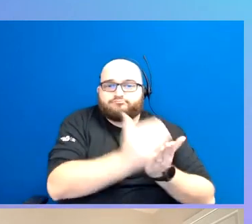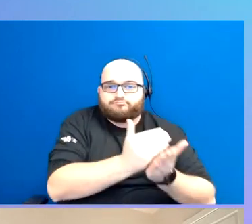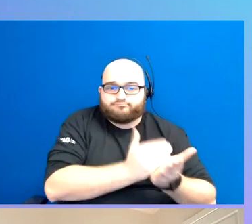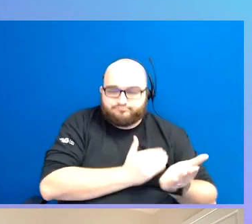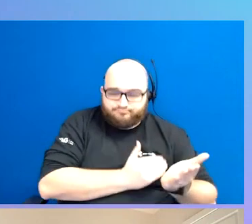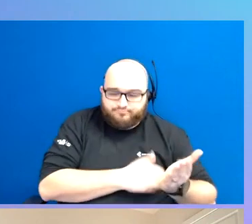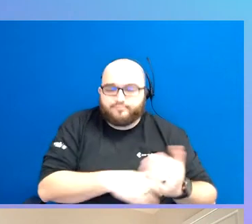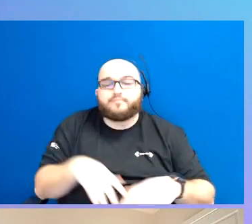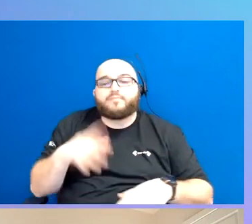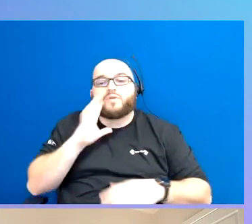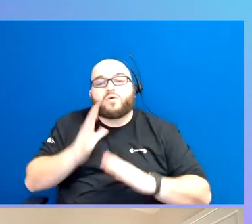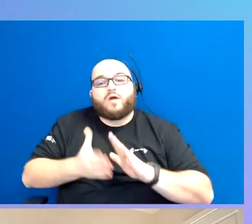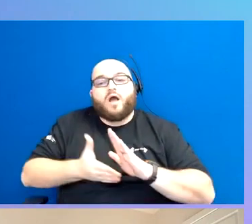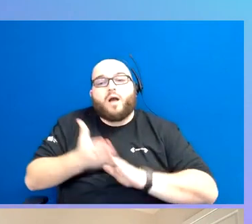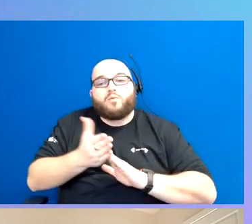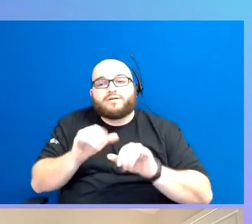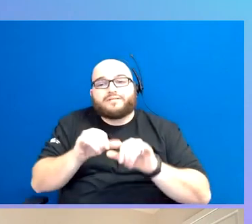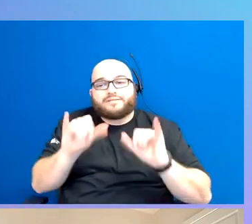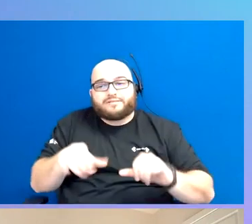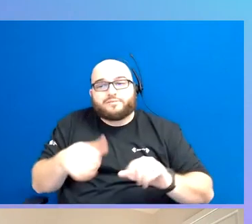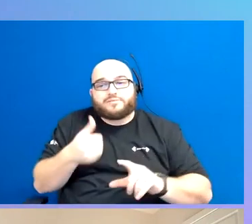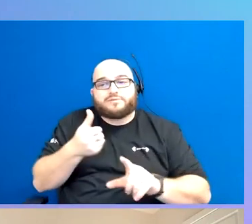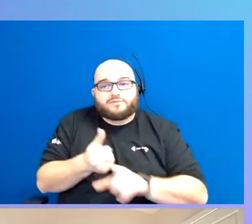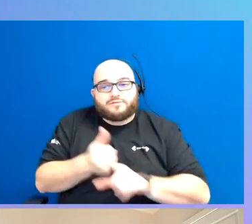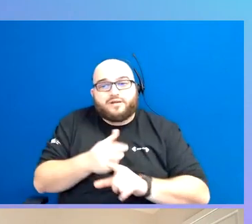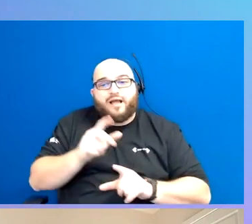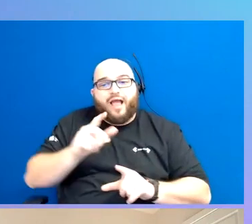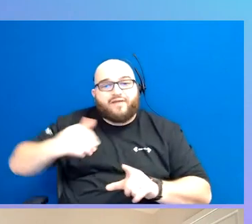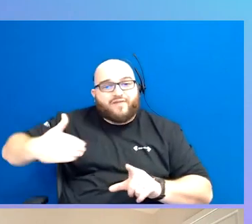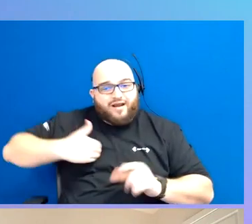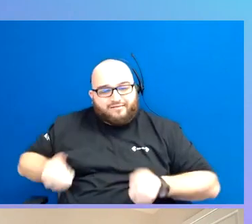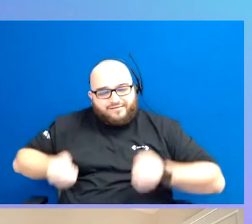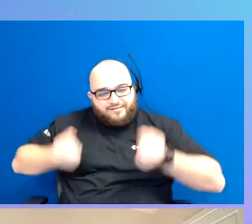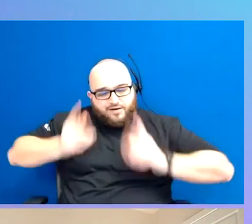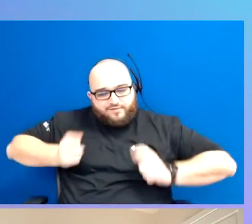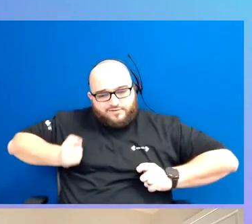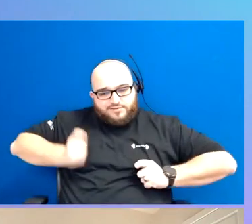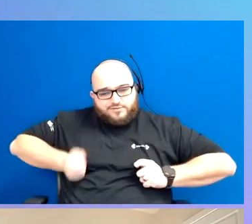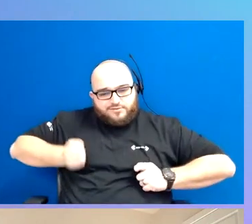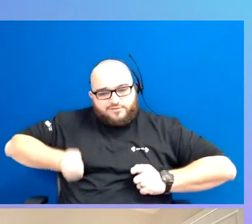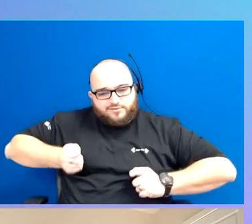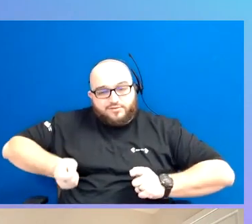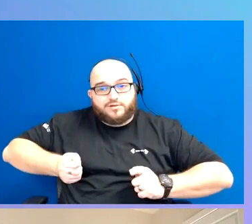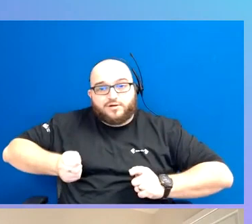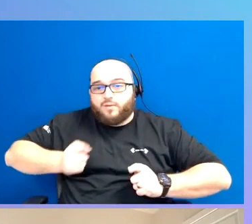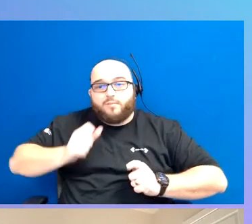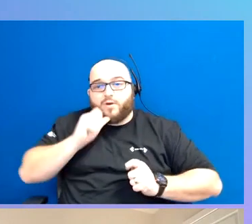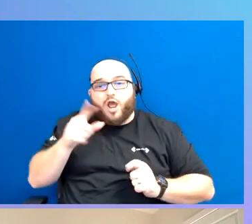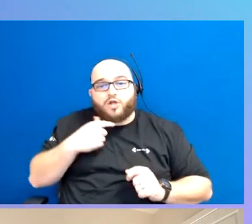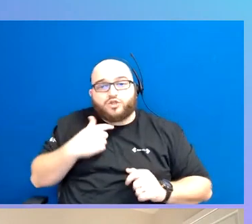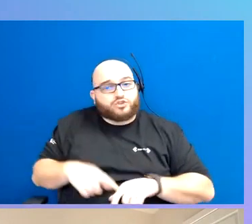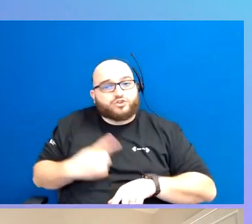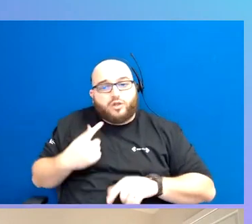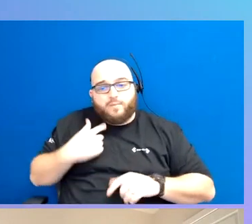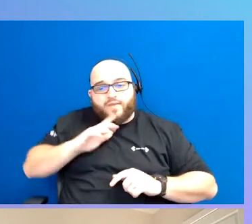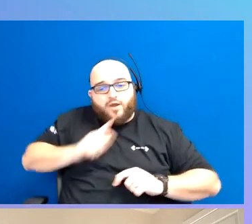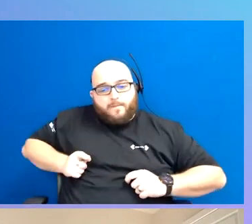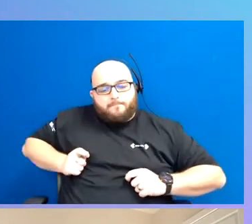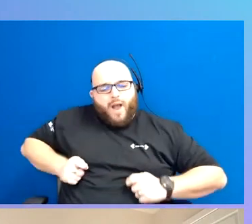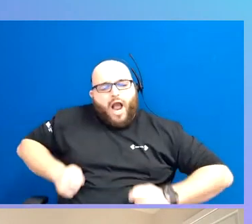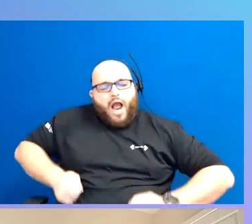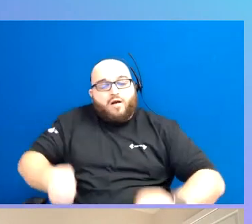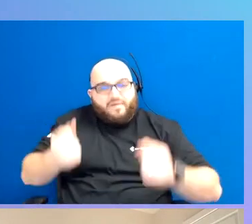the operating systems have done a lot of changes, a lot of very good changes to accommodate accessibility